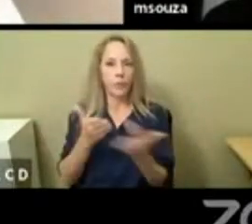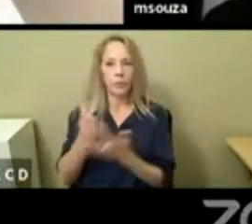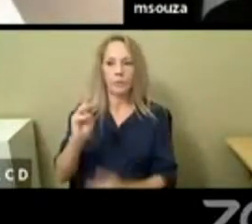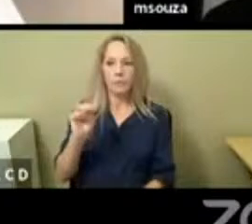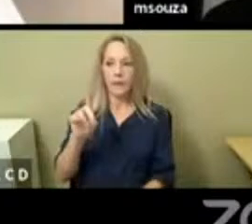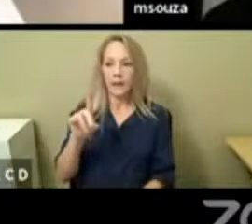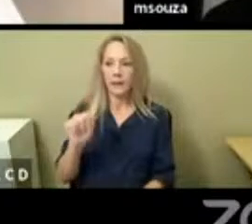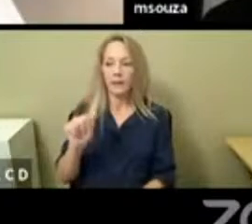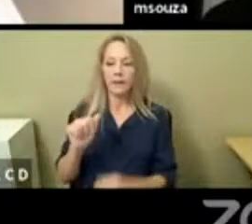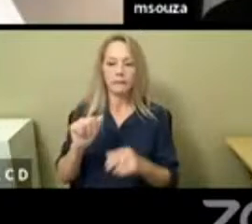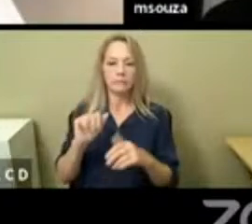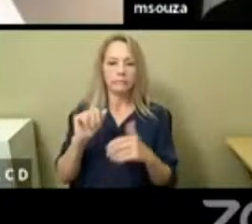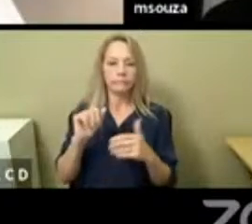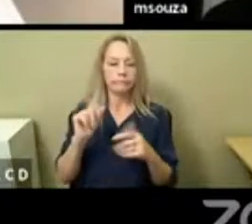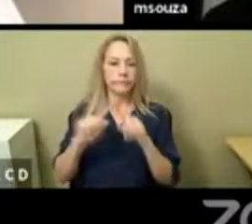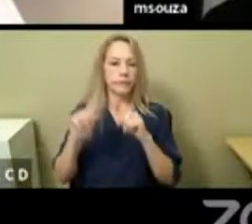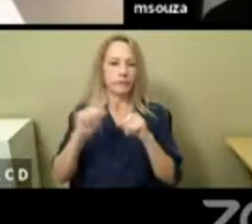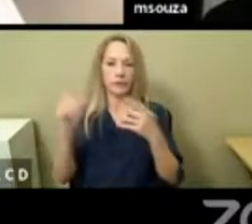different levels.